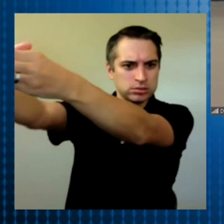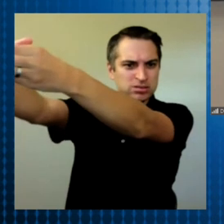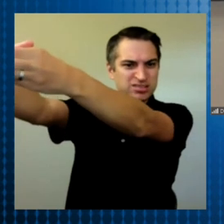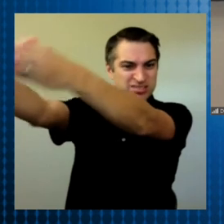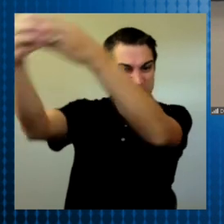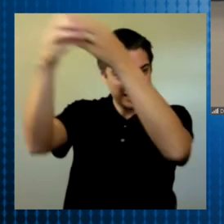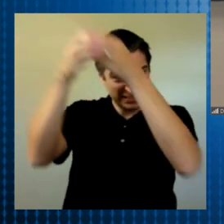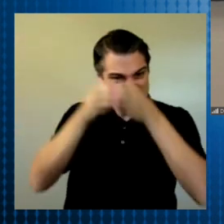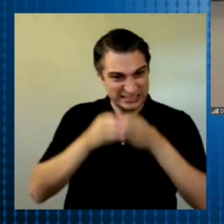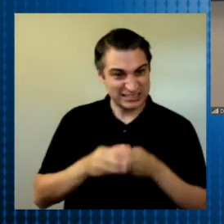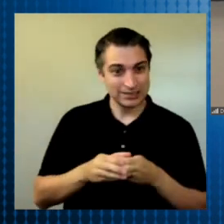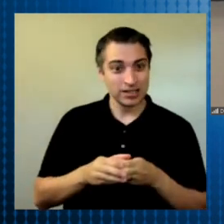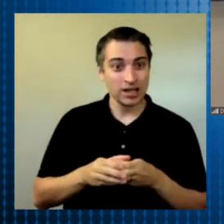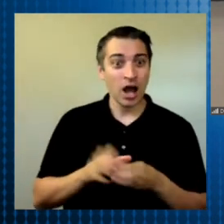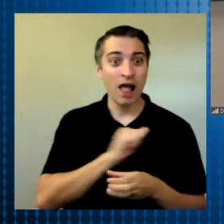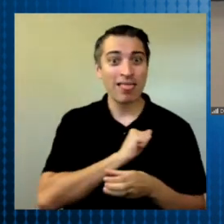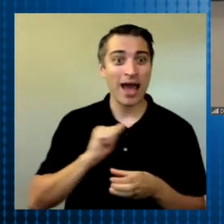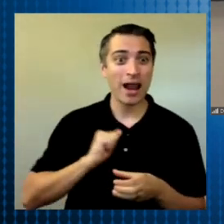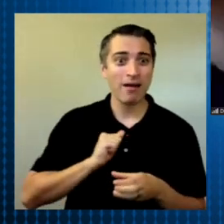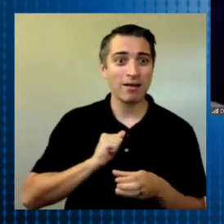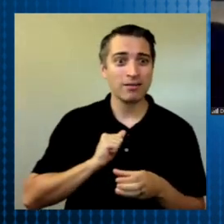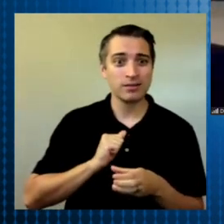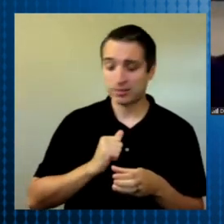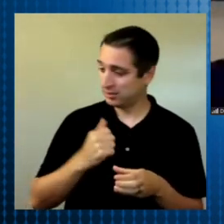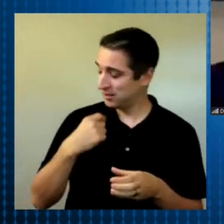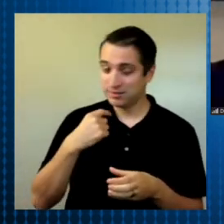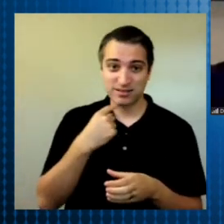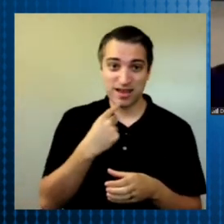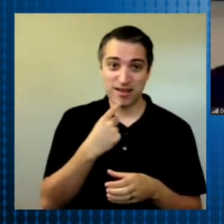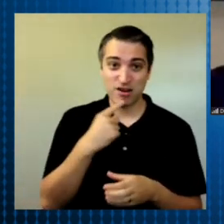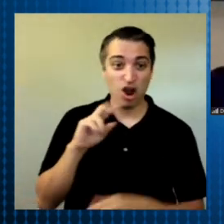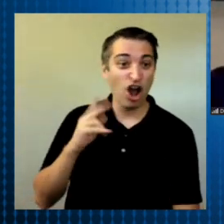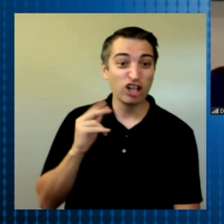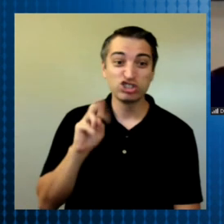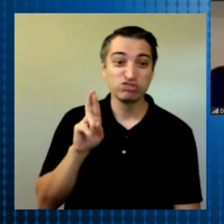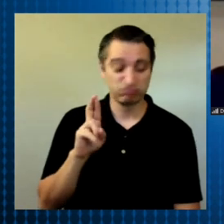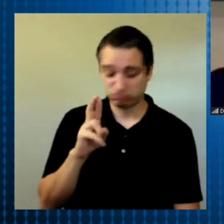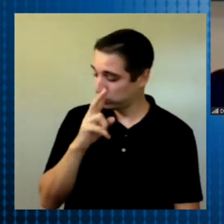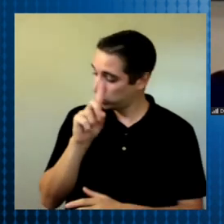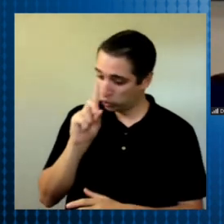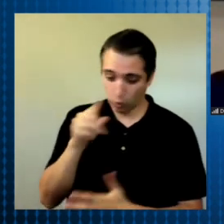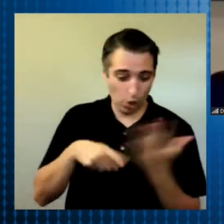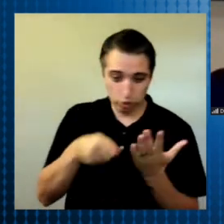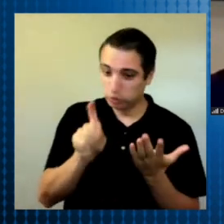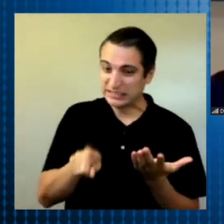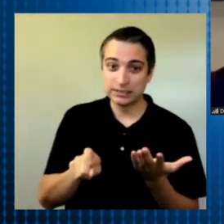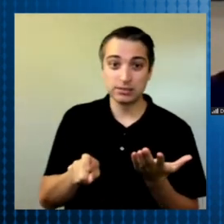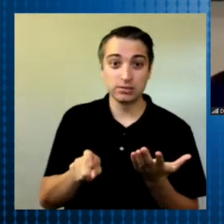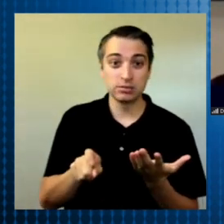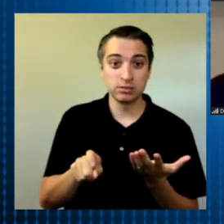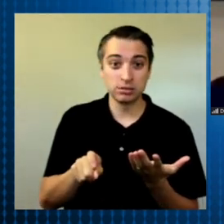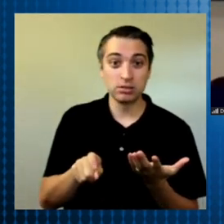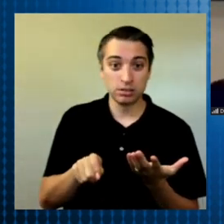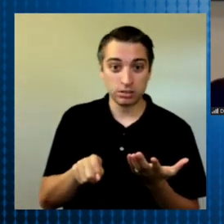I said, Usher, do what you got to do with it. And today I would suggest to you, for many reasons,